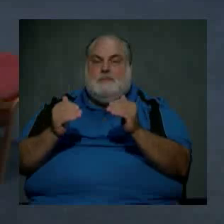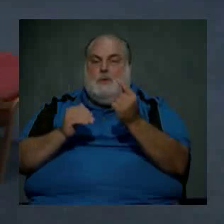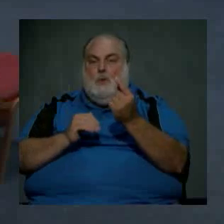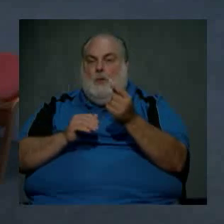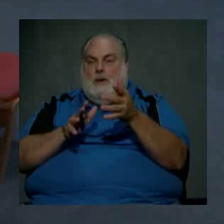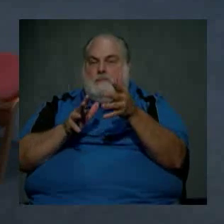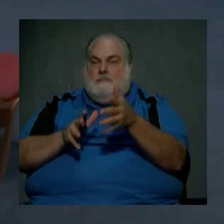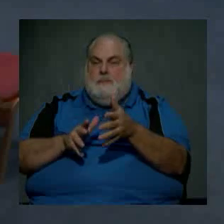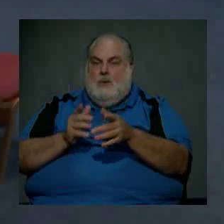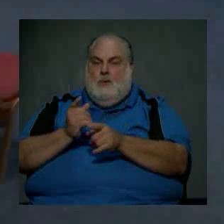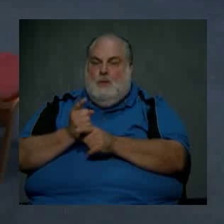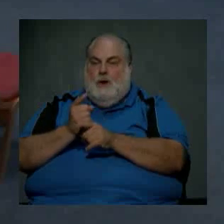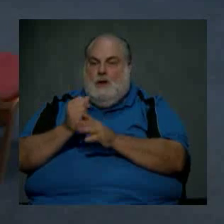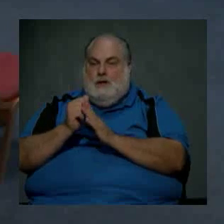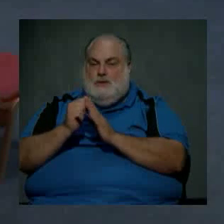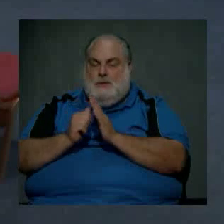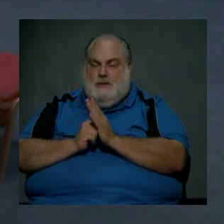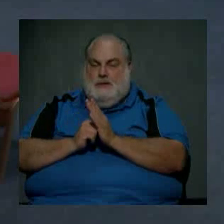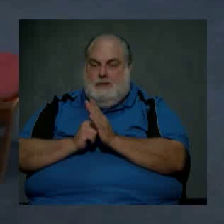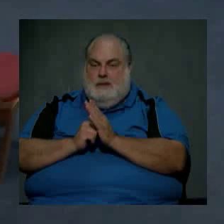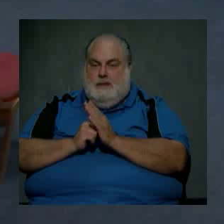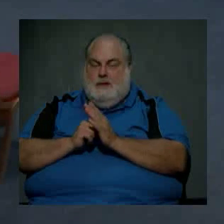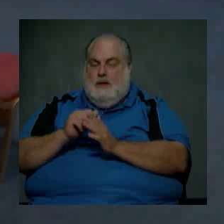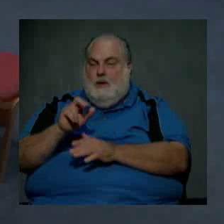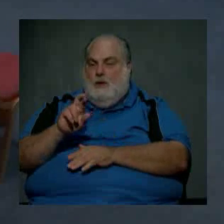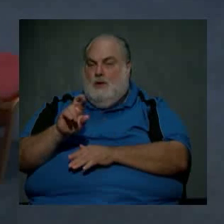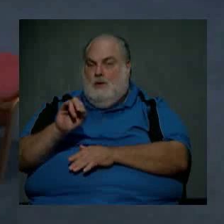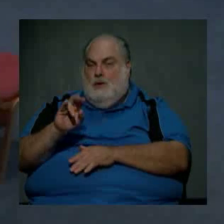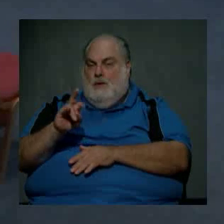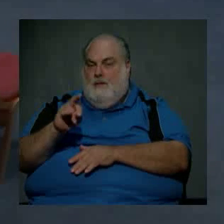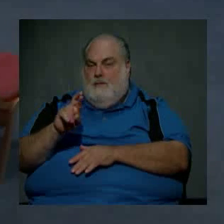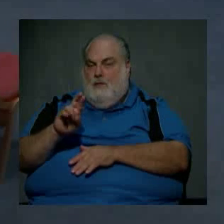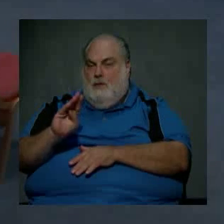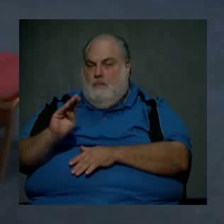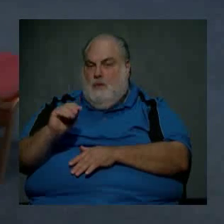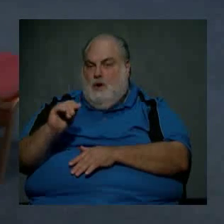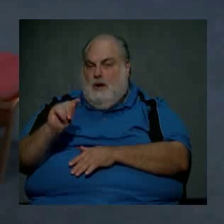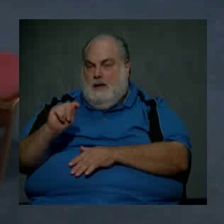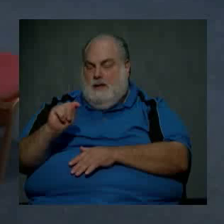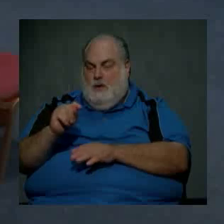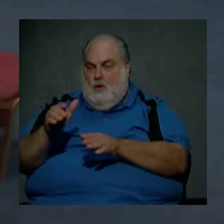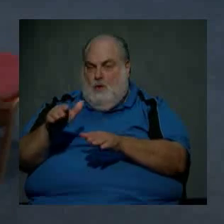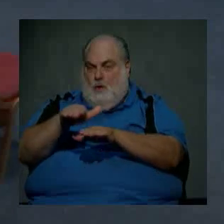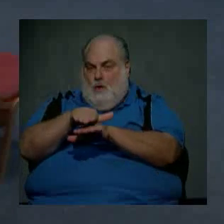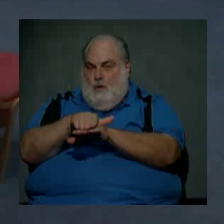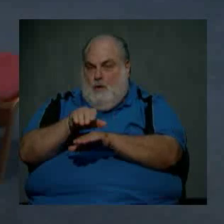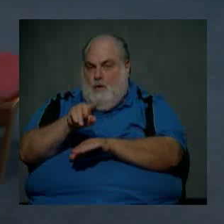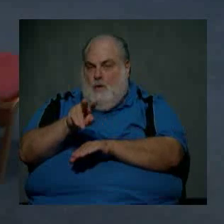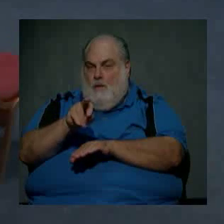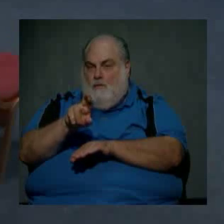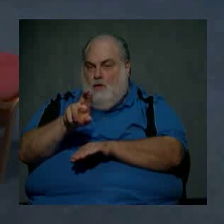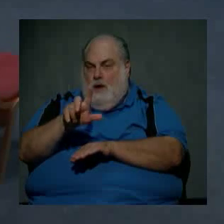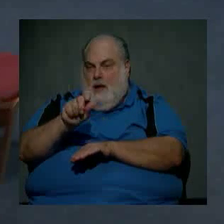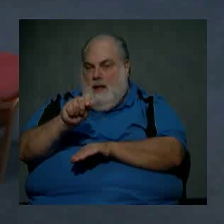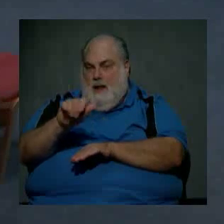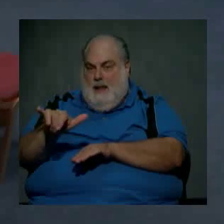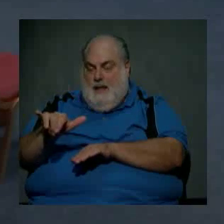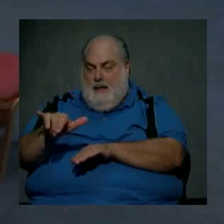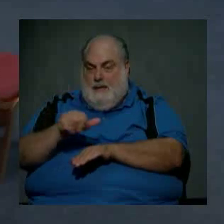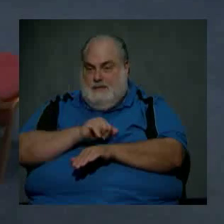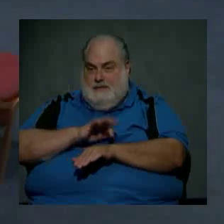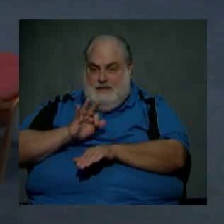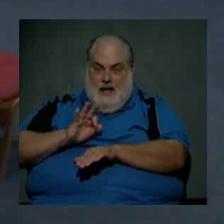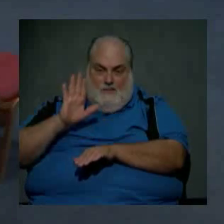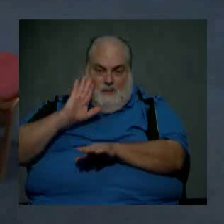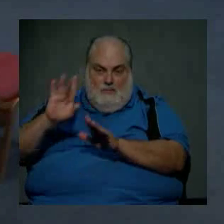that's going to be on the regular agenda, and that will be the River Market District overlay amendment. So staff will lead